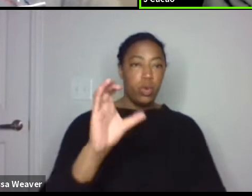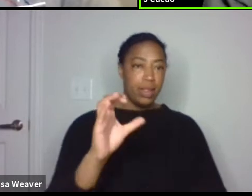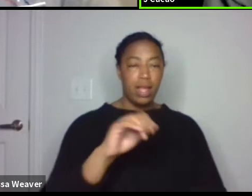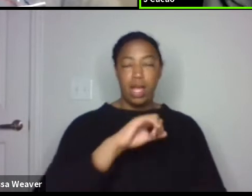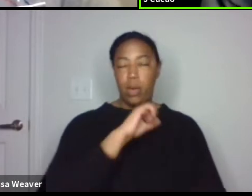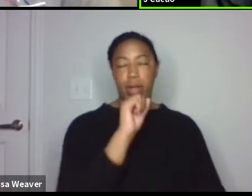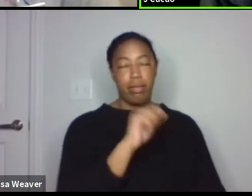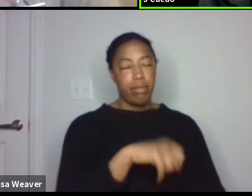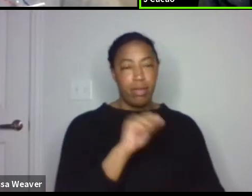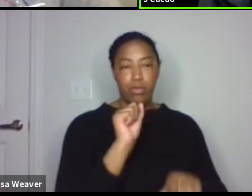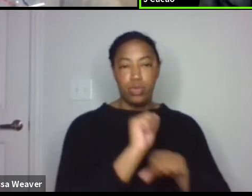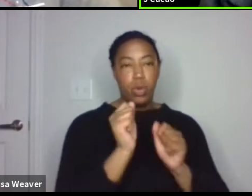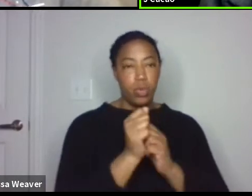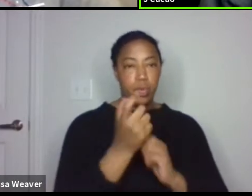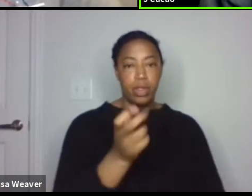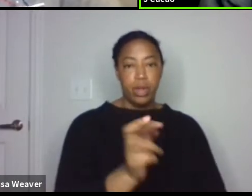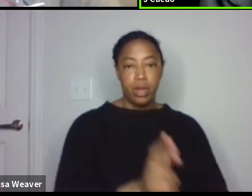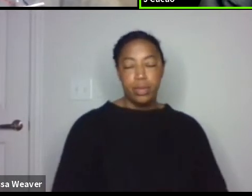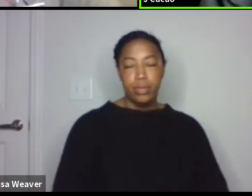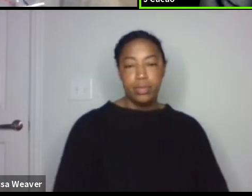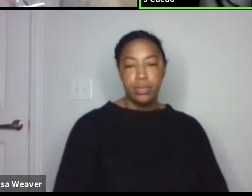with her.